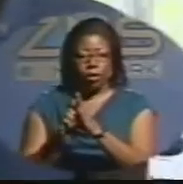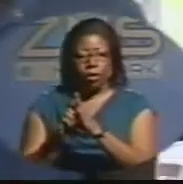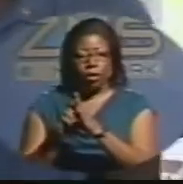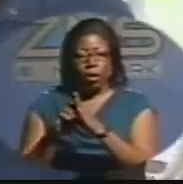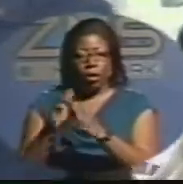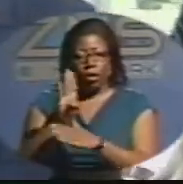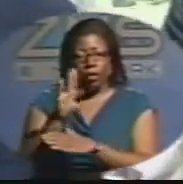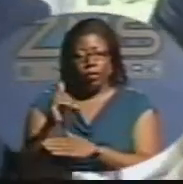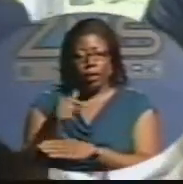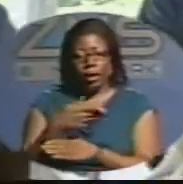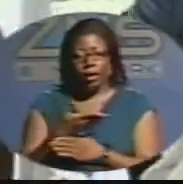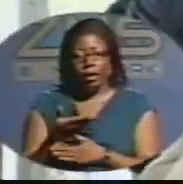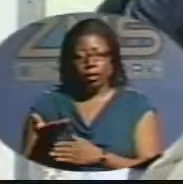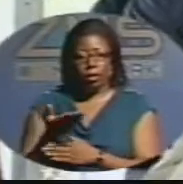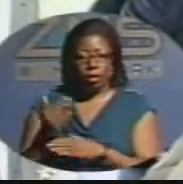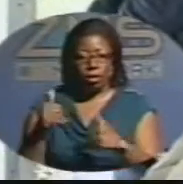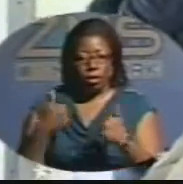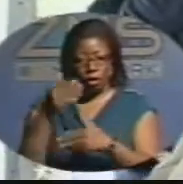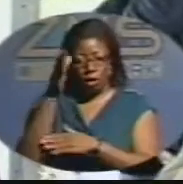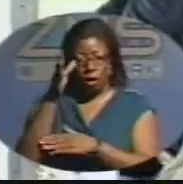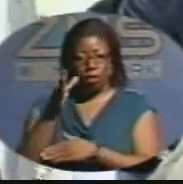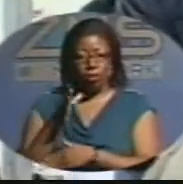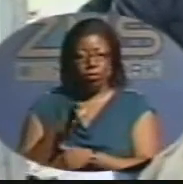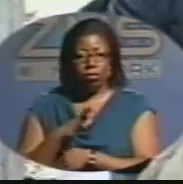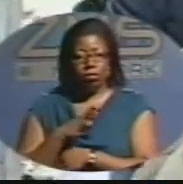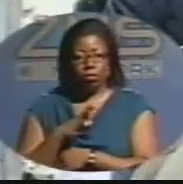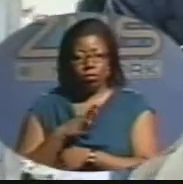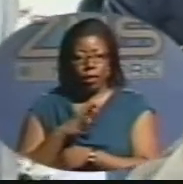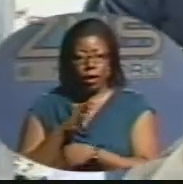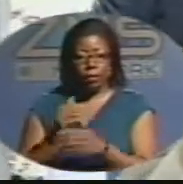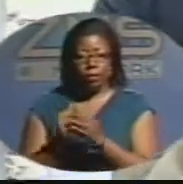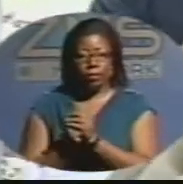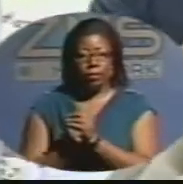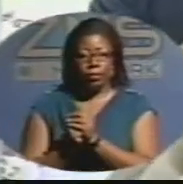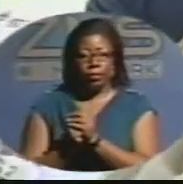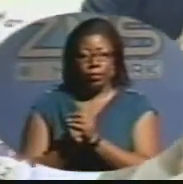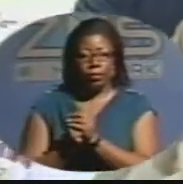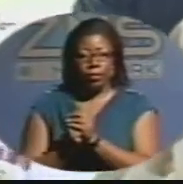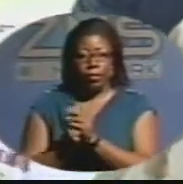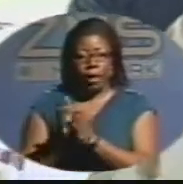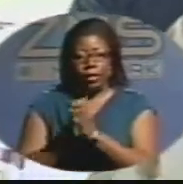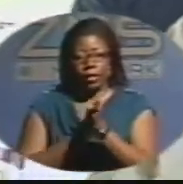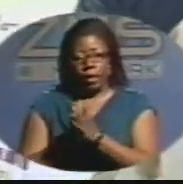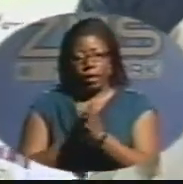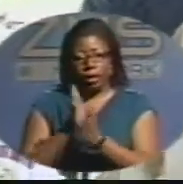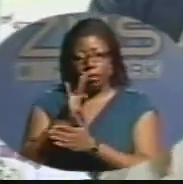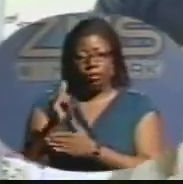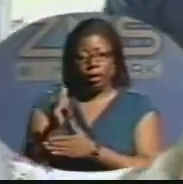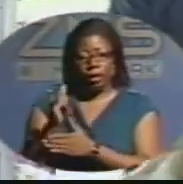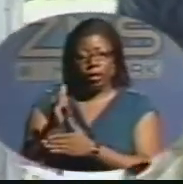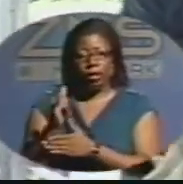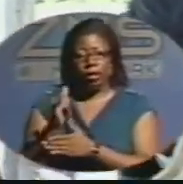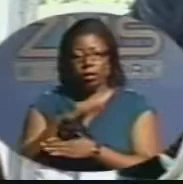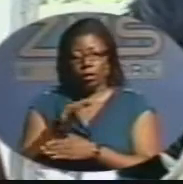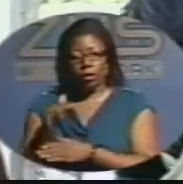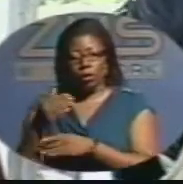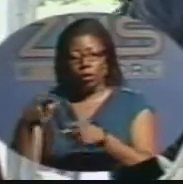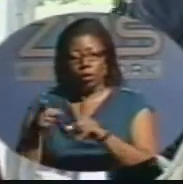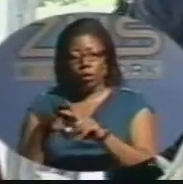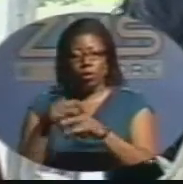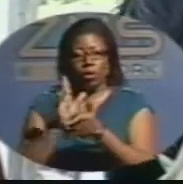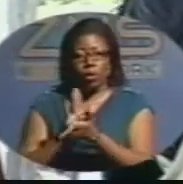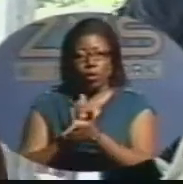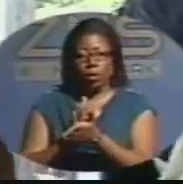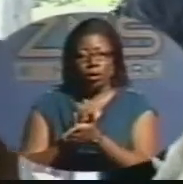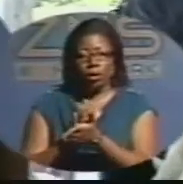men is to be emulated by all our young people who will be attending school, because the effort that